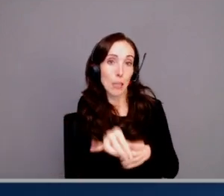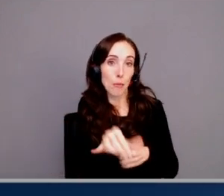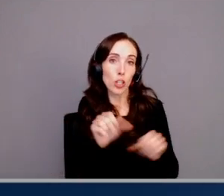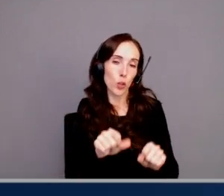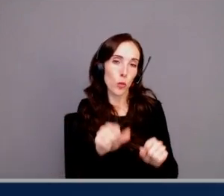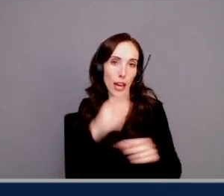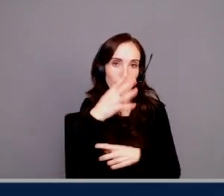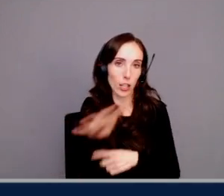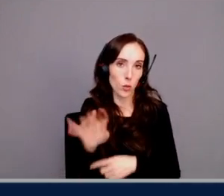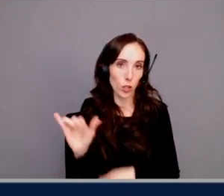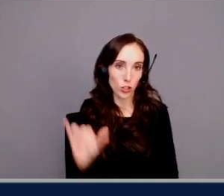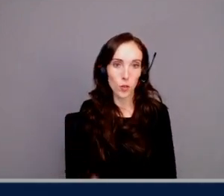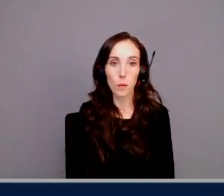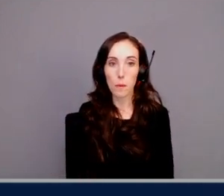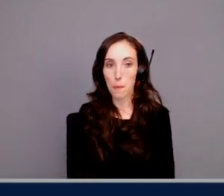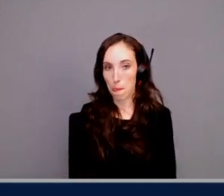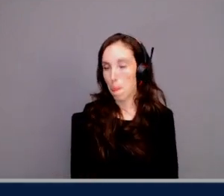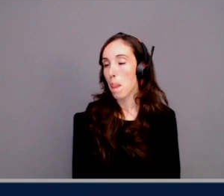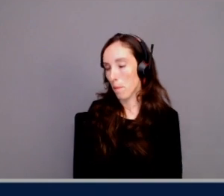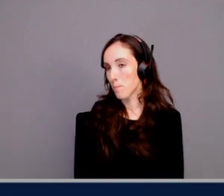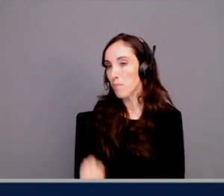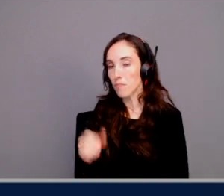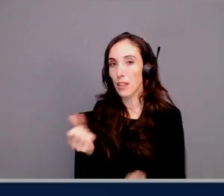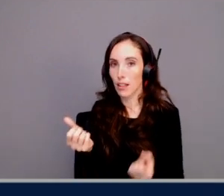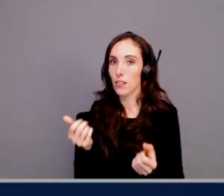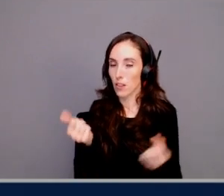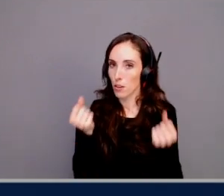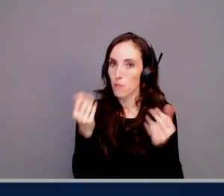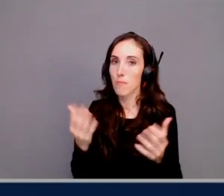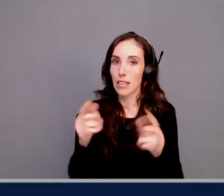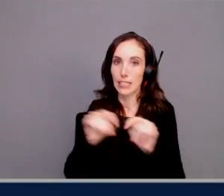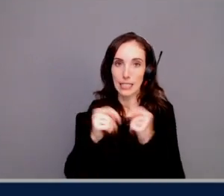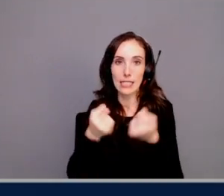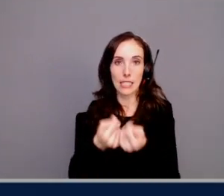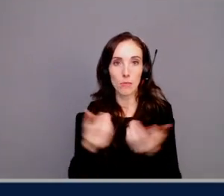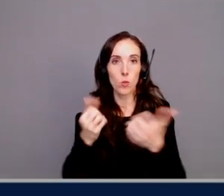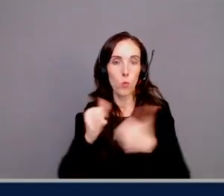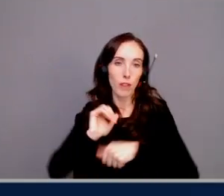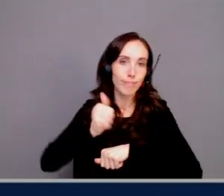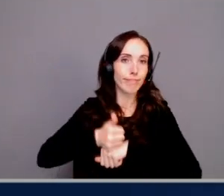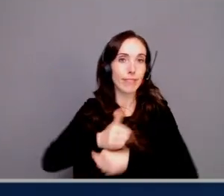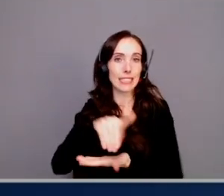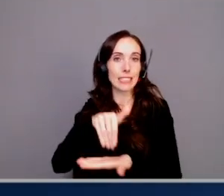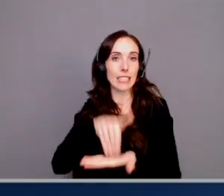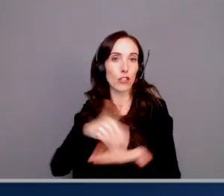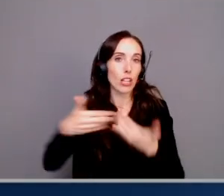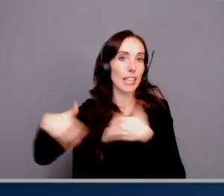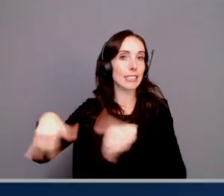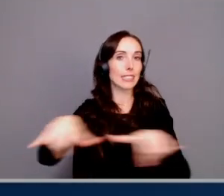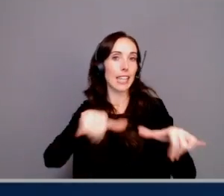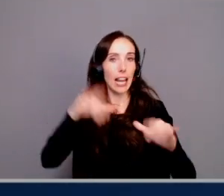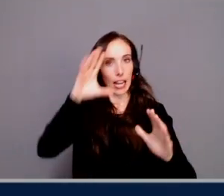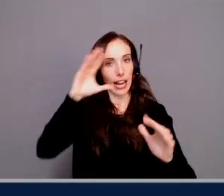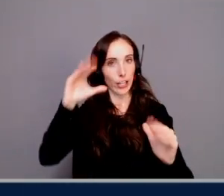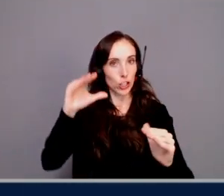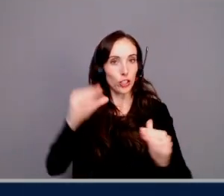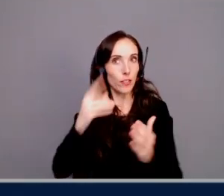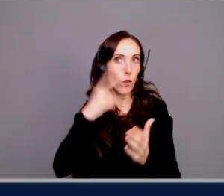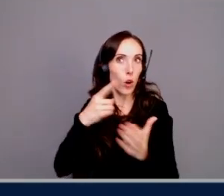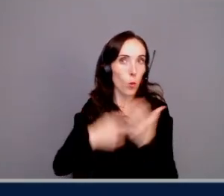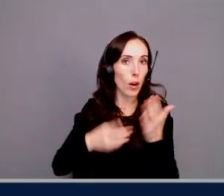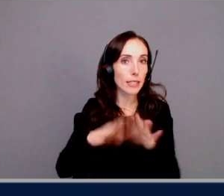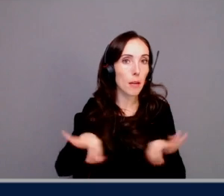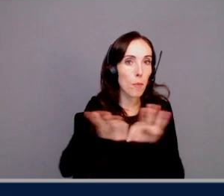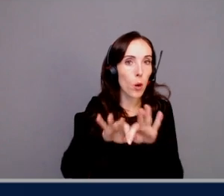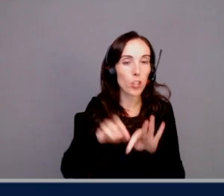at the idea, as Mani said, there are teams that want to have centralized standards for what issues are important. Yeah. So that's the kind of thing that we are